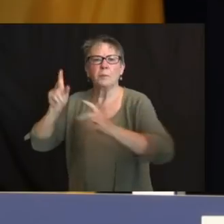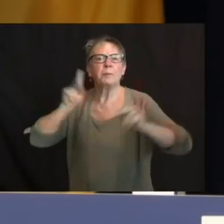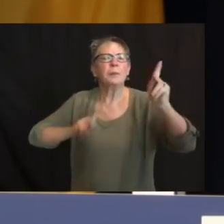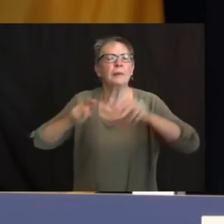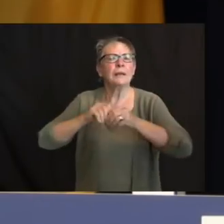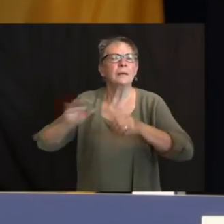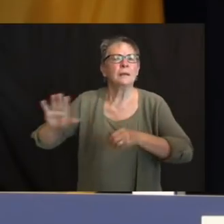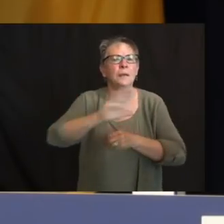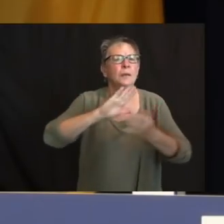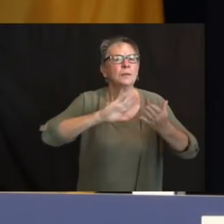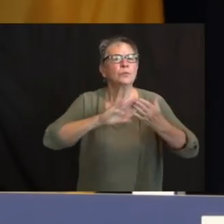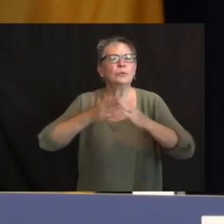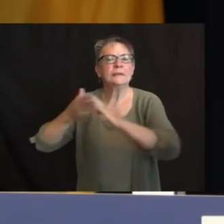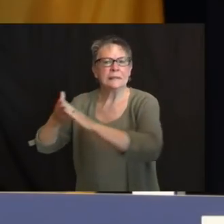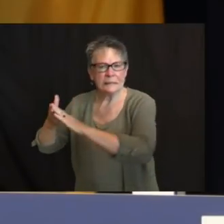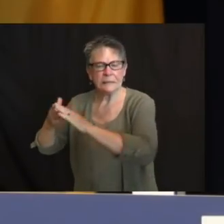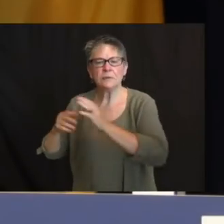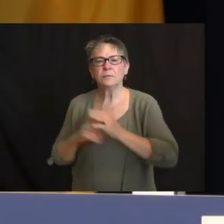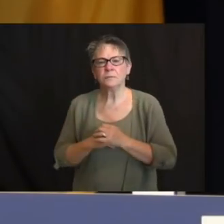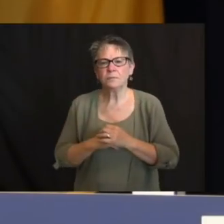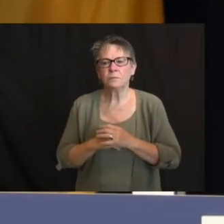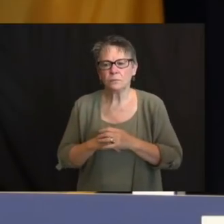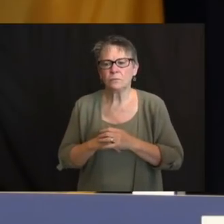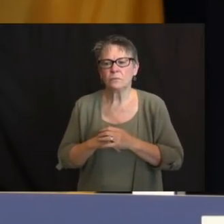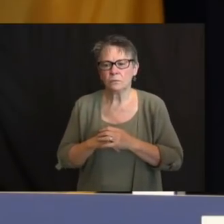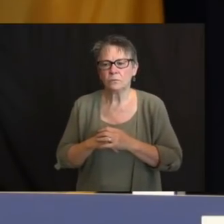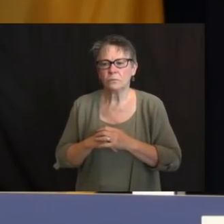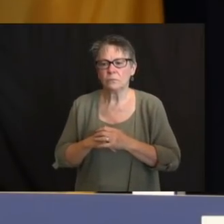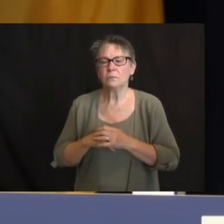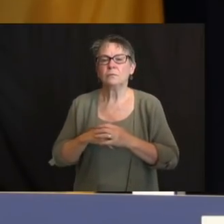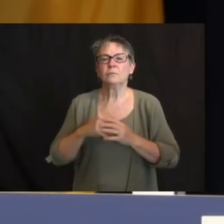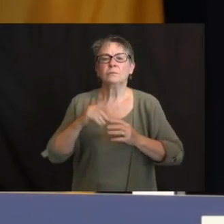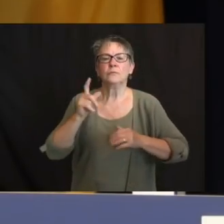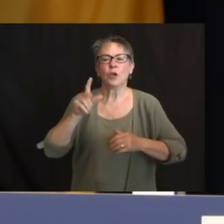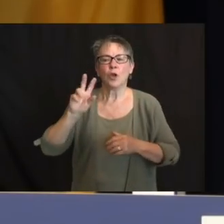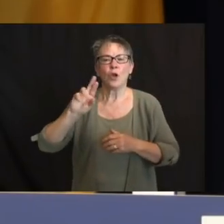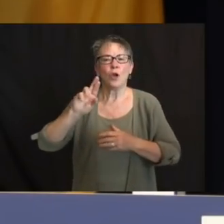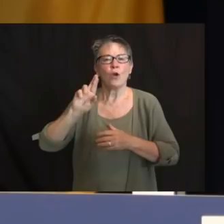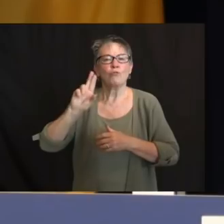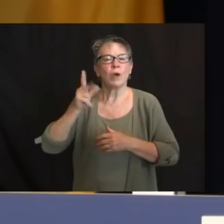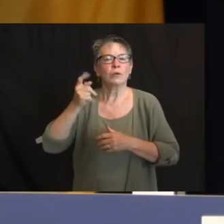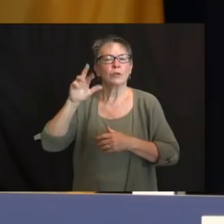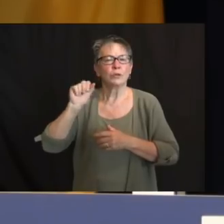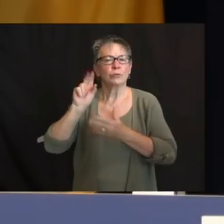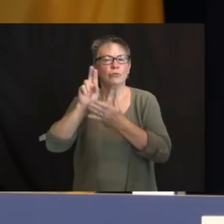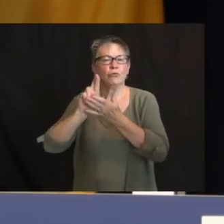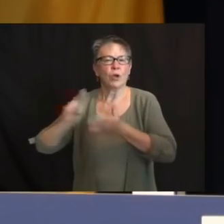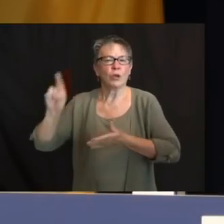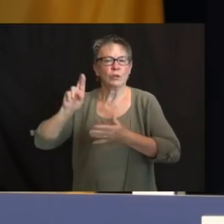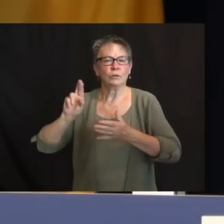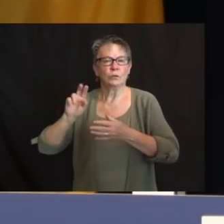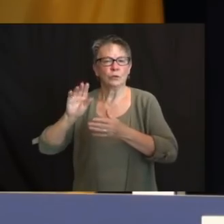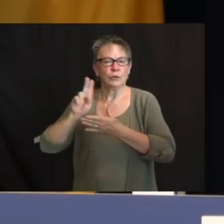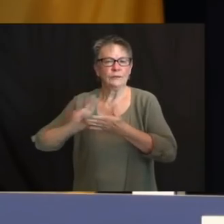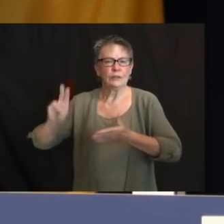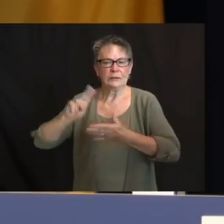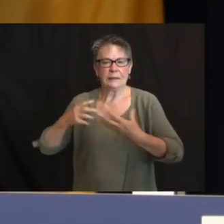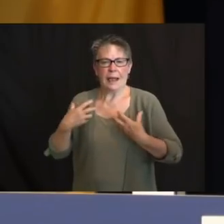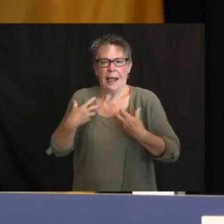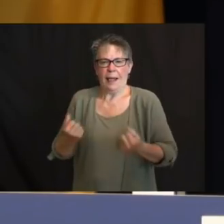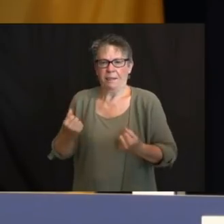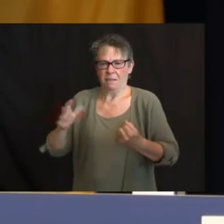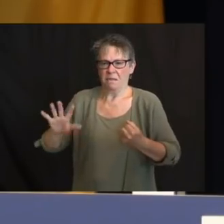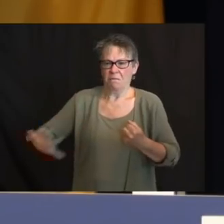mentioned, the Rutgers School of Public Health is developing the contact tracing training curriculum, which will be guided by